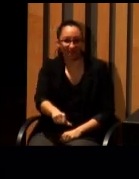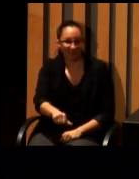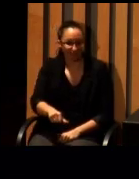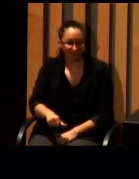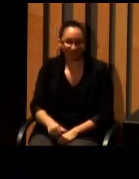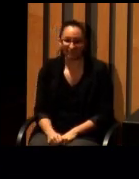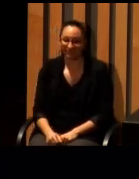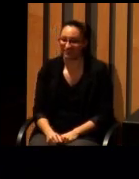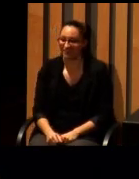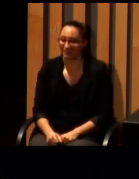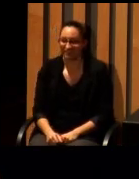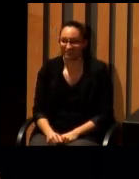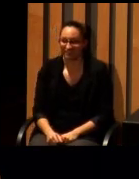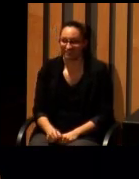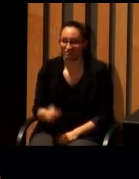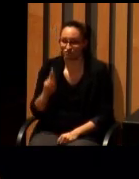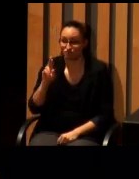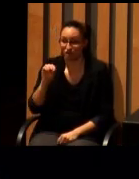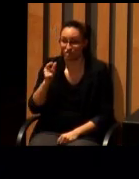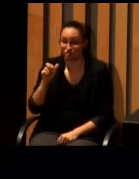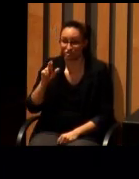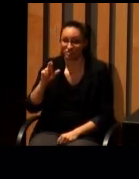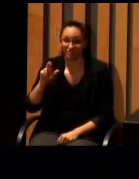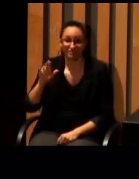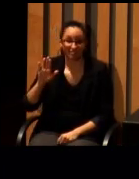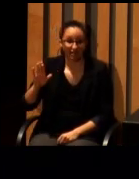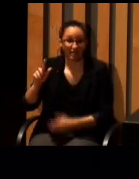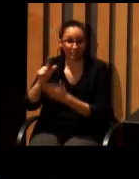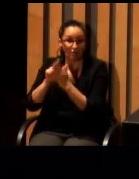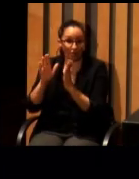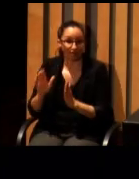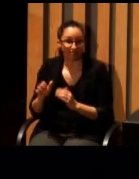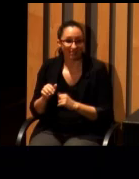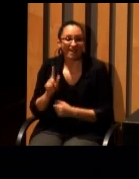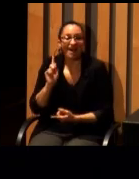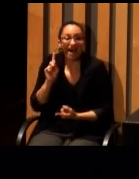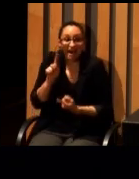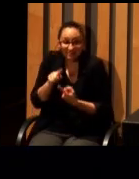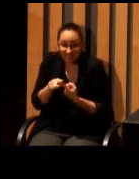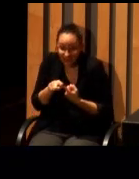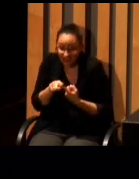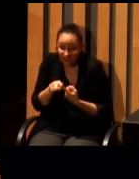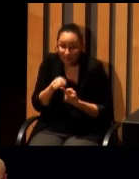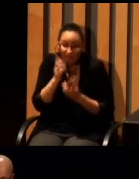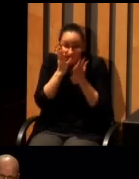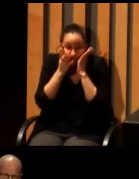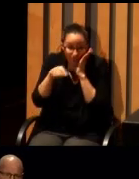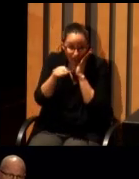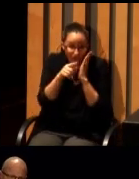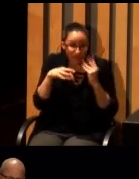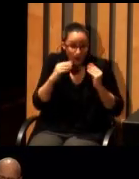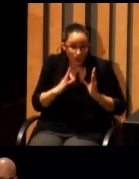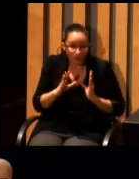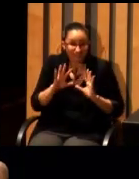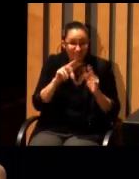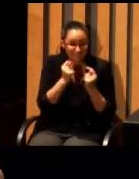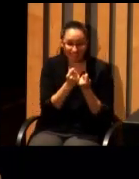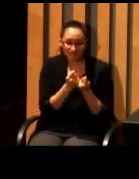until that changes, it's going to be really hard to get the team to change its nickname.